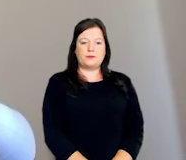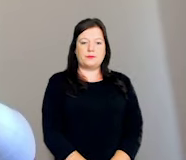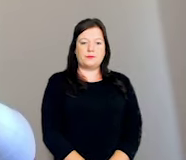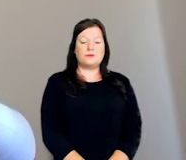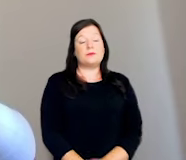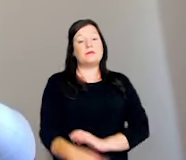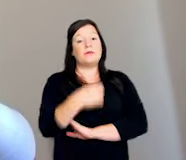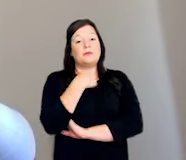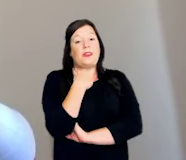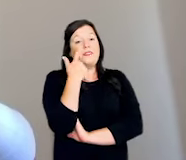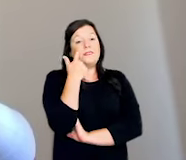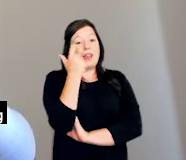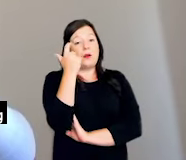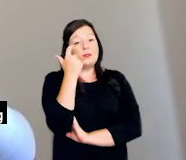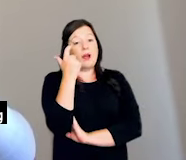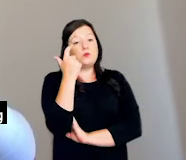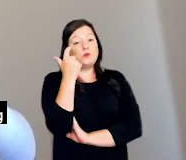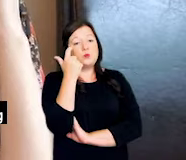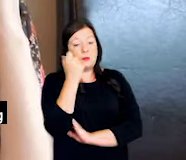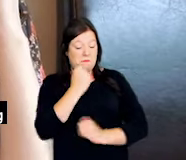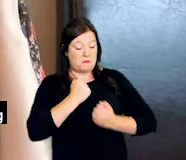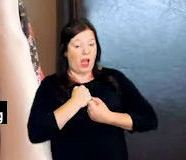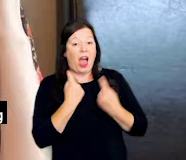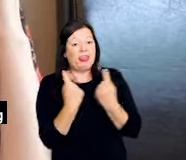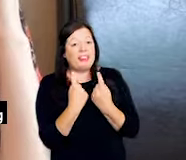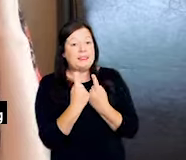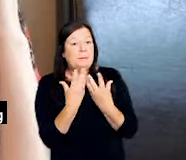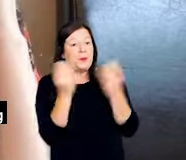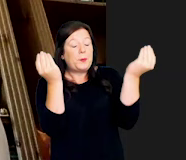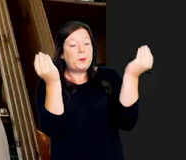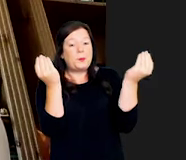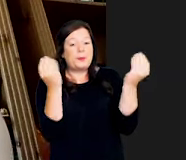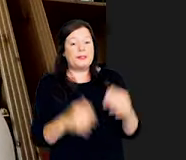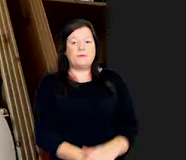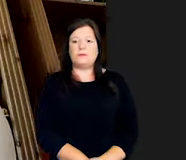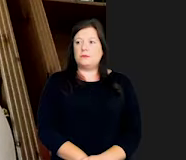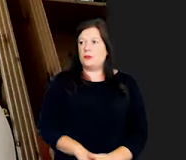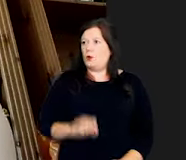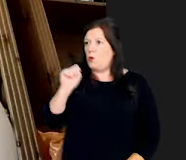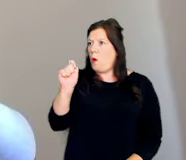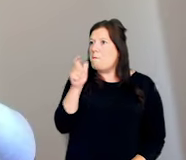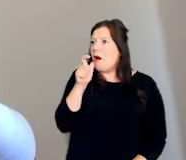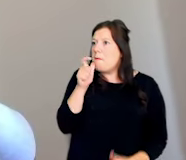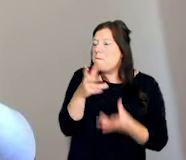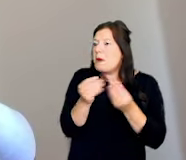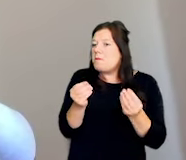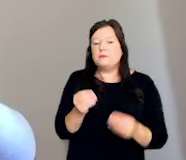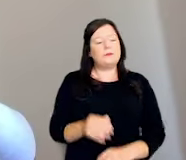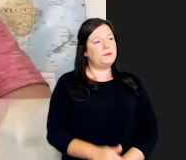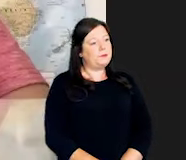It has come to my attention that something of mine has gone missing. Your pipe, Daddy?